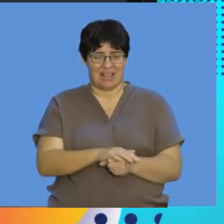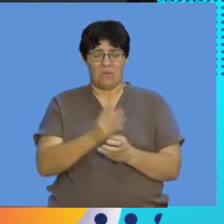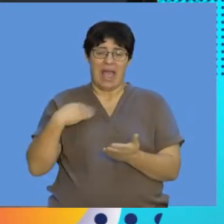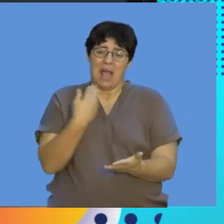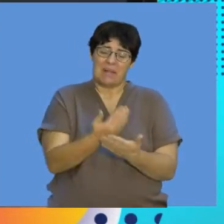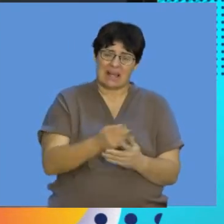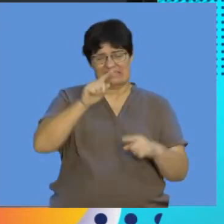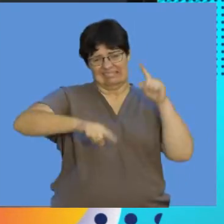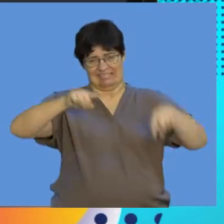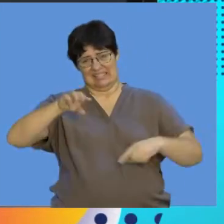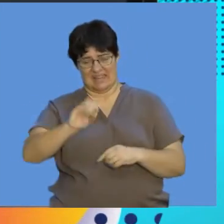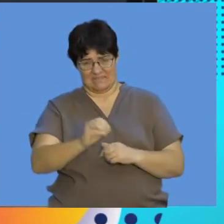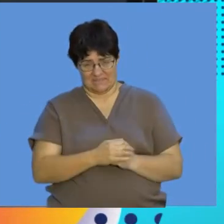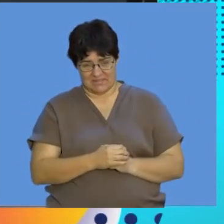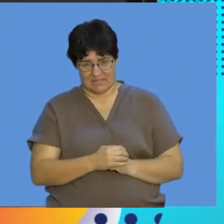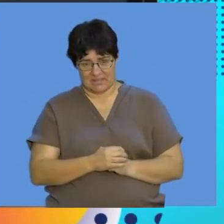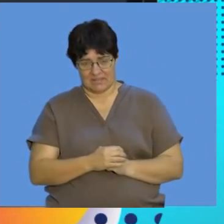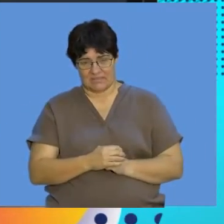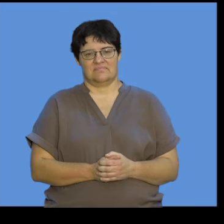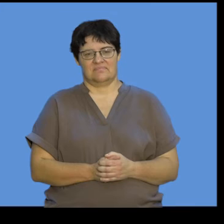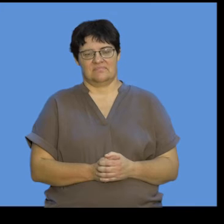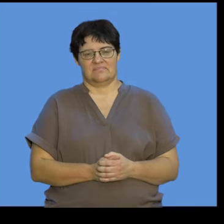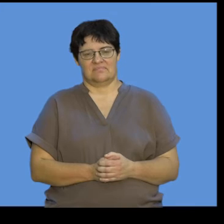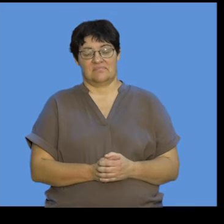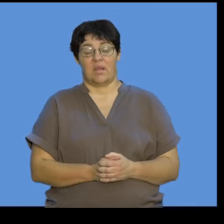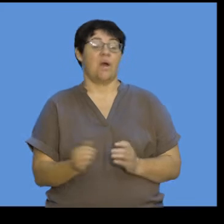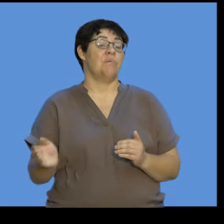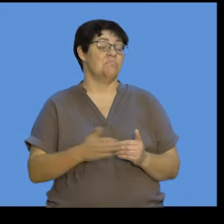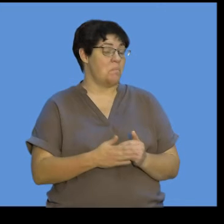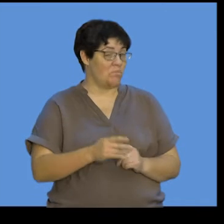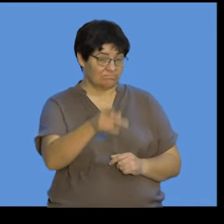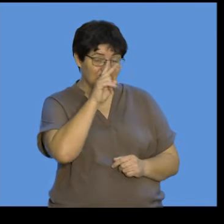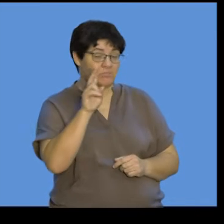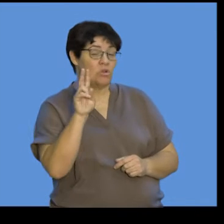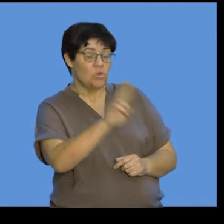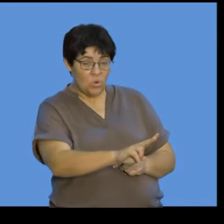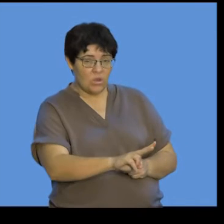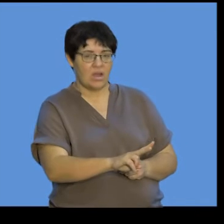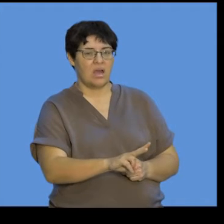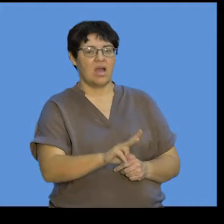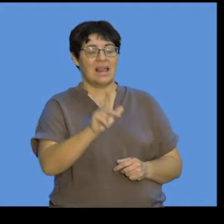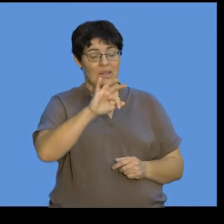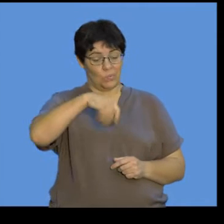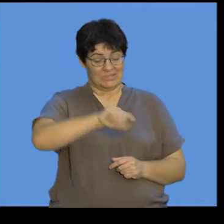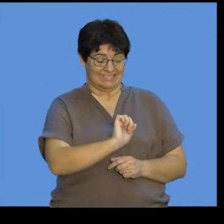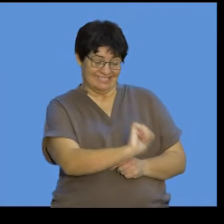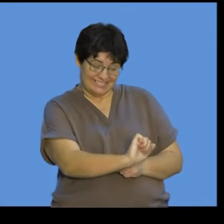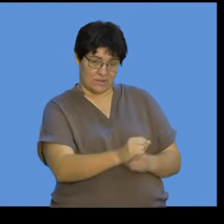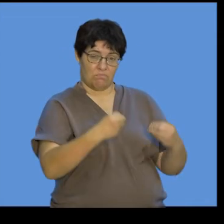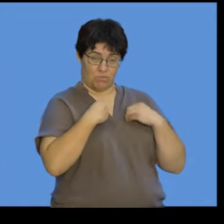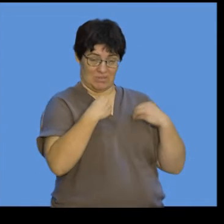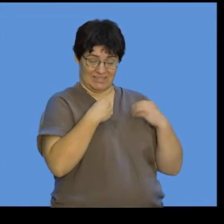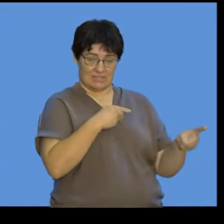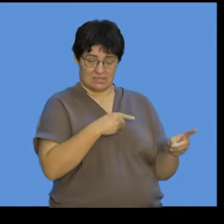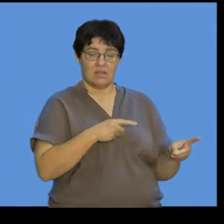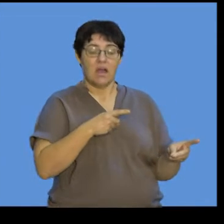applications in terms of, technology, right? Furthermore, if we look at the properties of a liquid, we also want to appreciate that